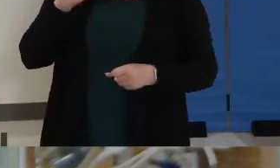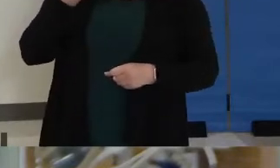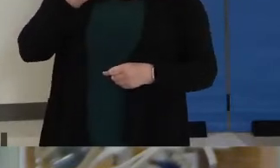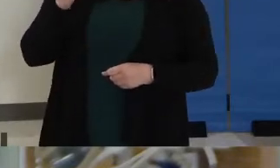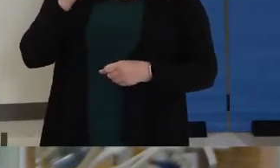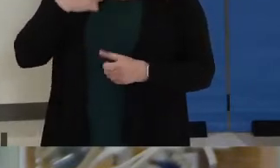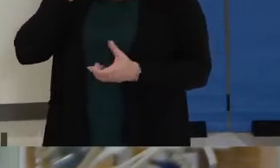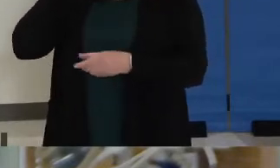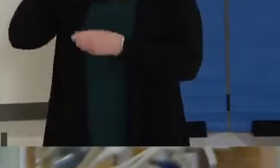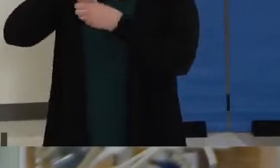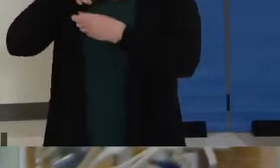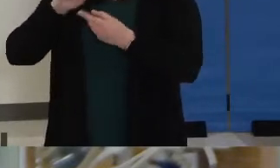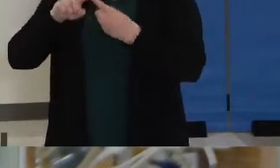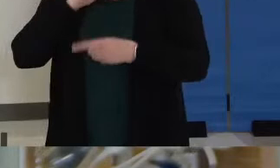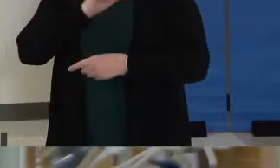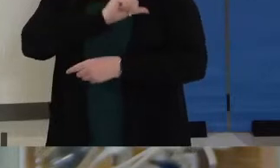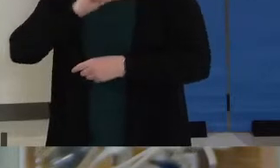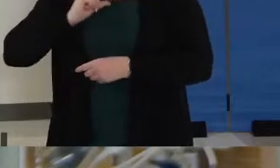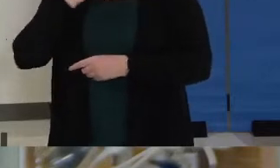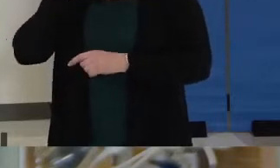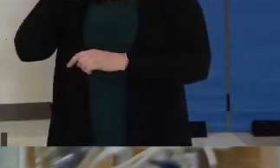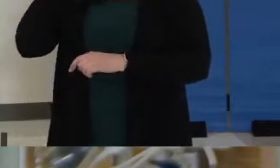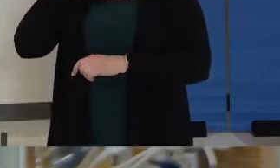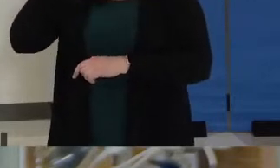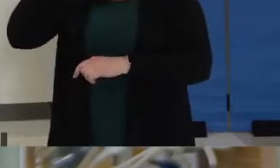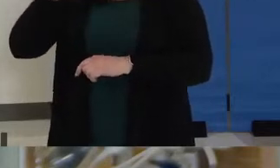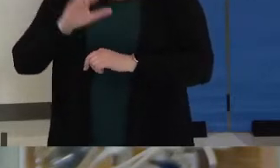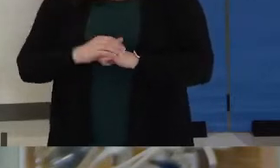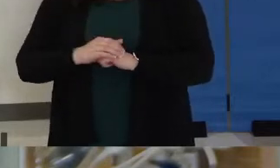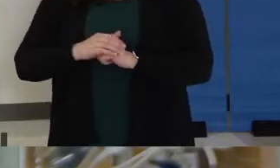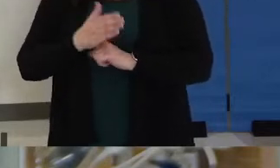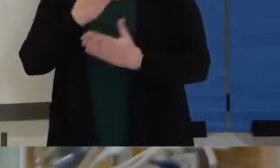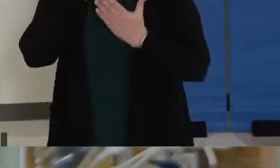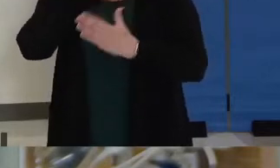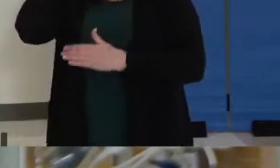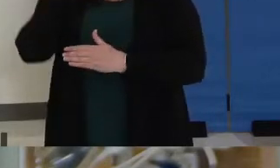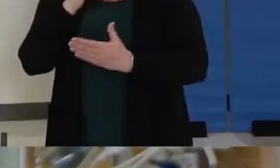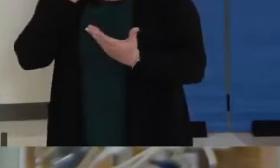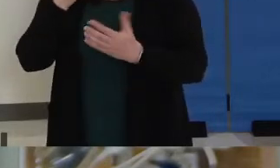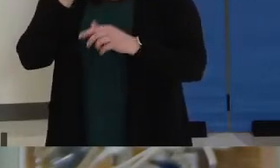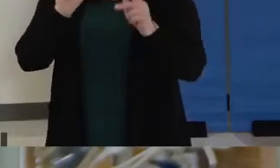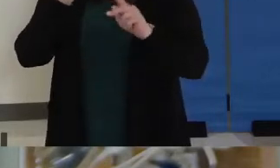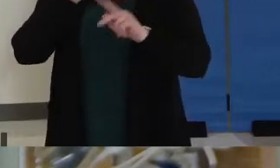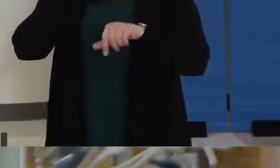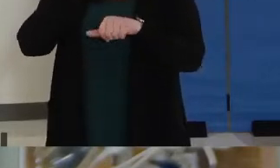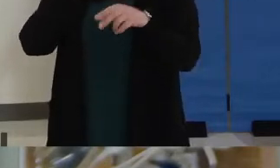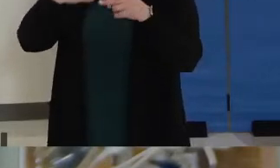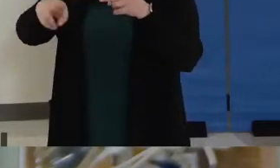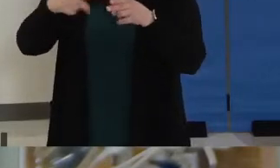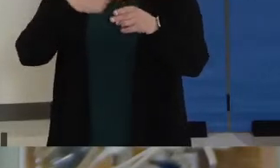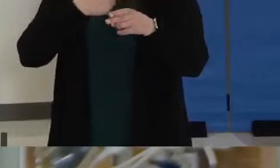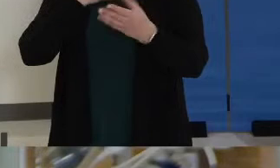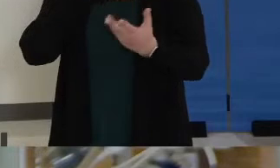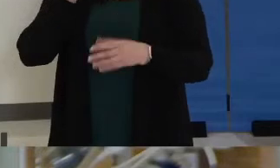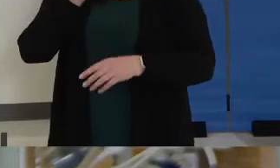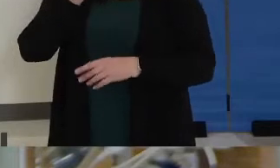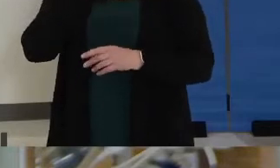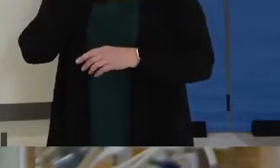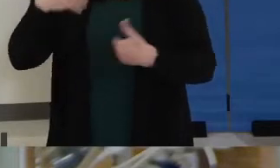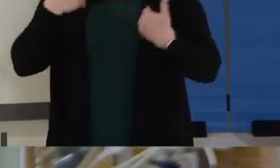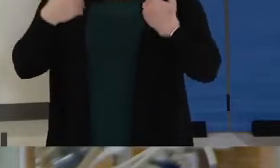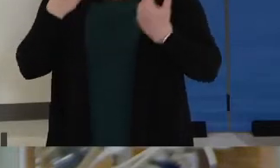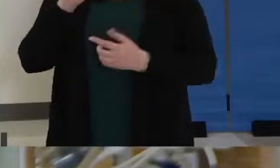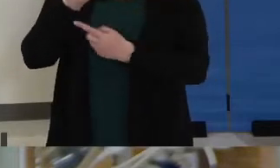Assembly from Sacramento, and I think people might have referred to me back then as a young whippersnapper who